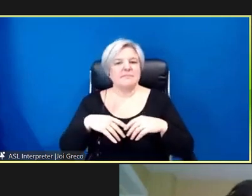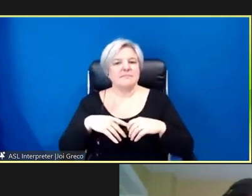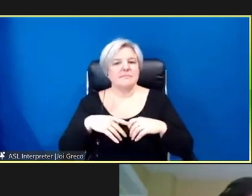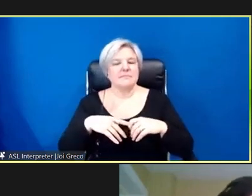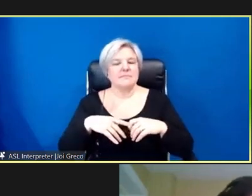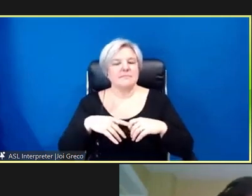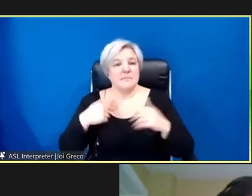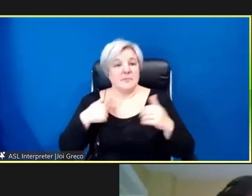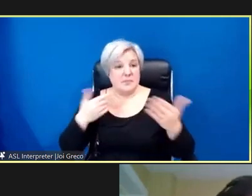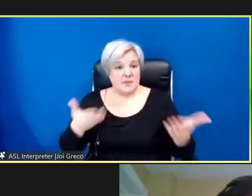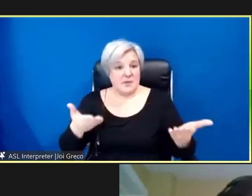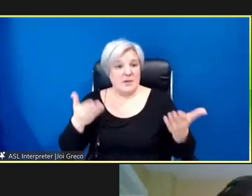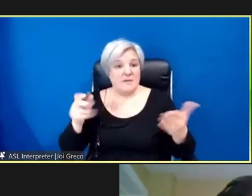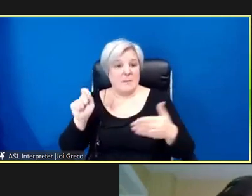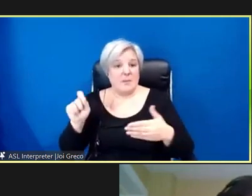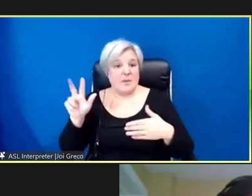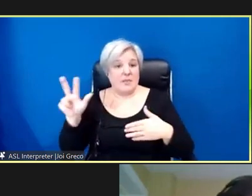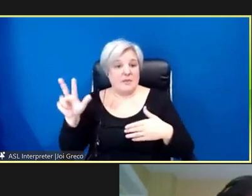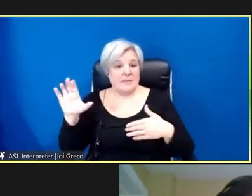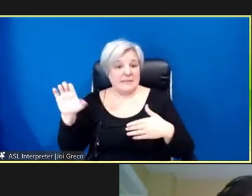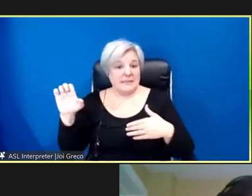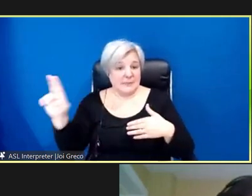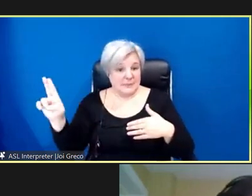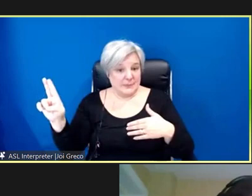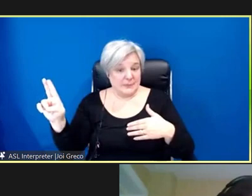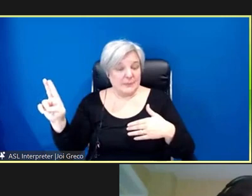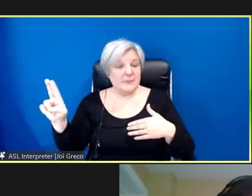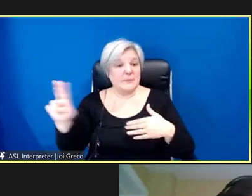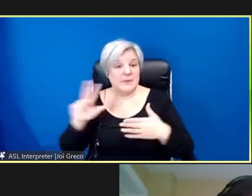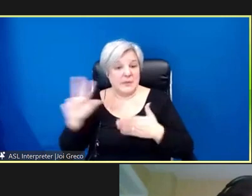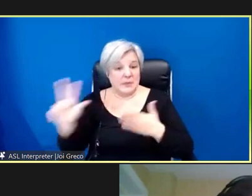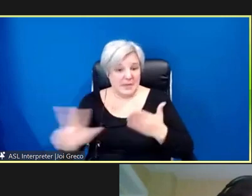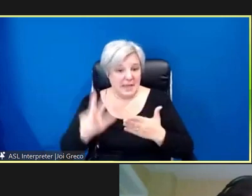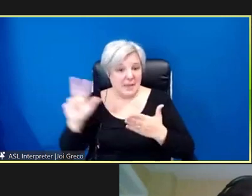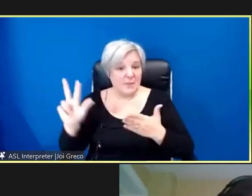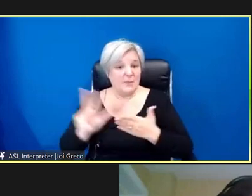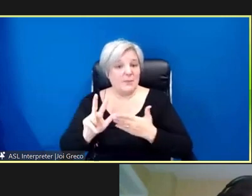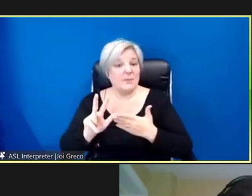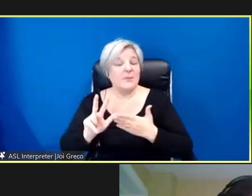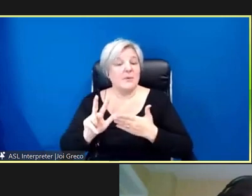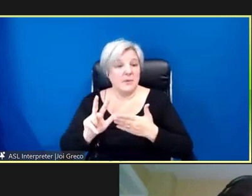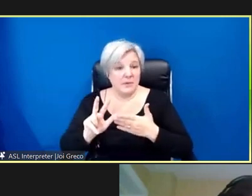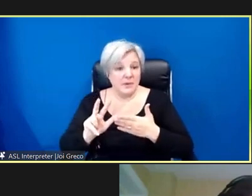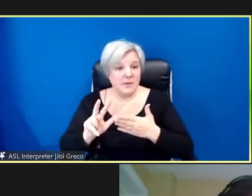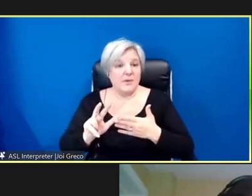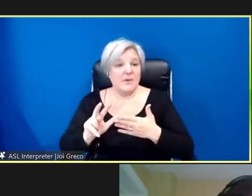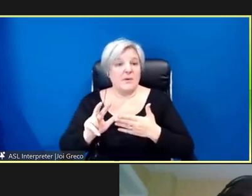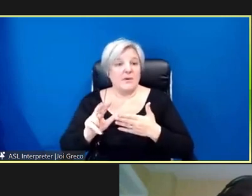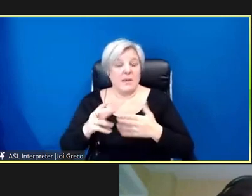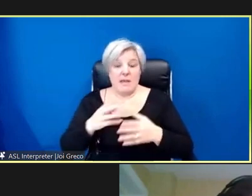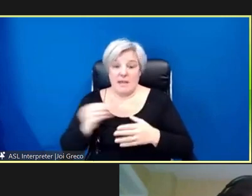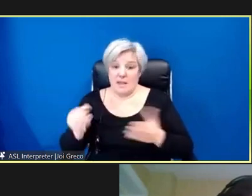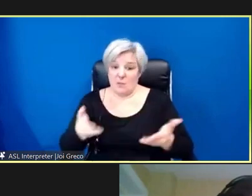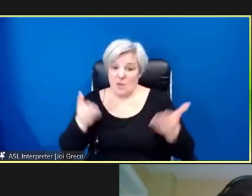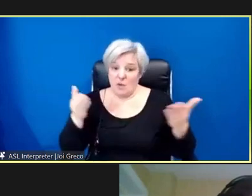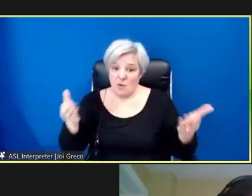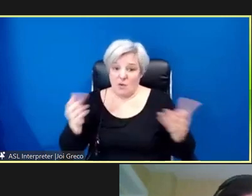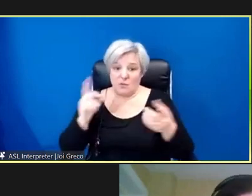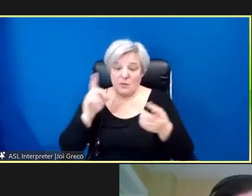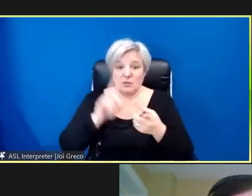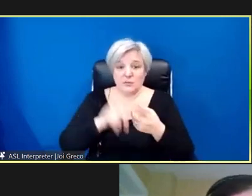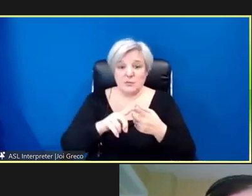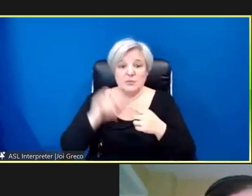we offer 0.3 CEUs, 3 hours, and we offer them